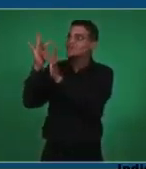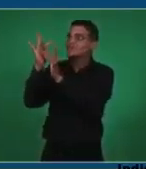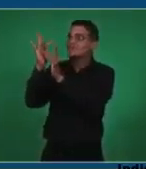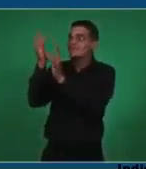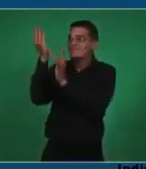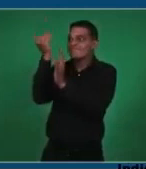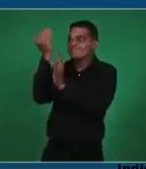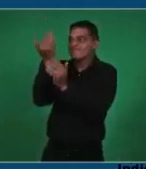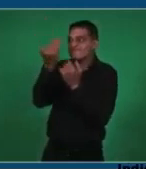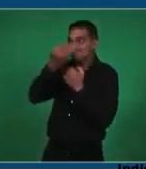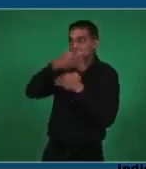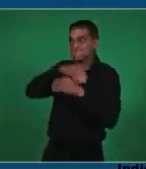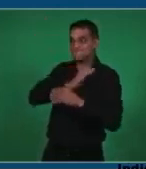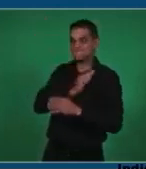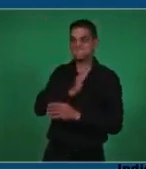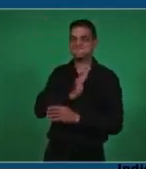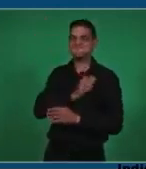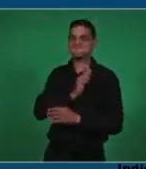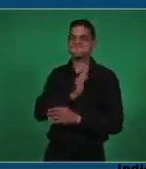O Jesus,